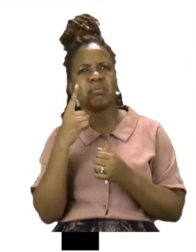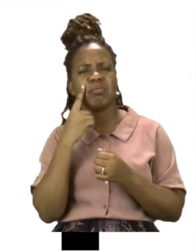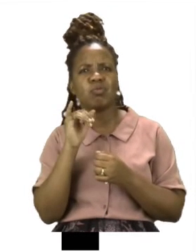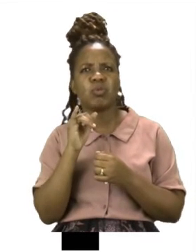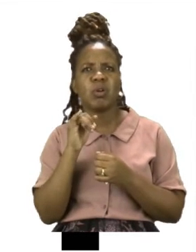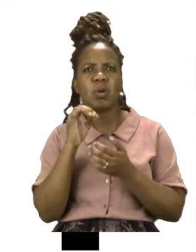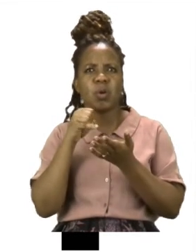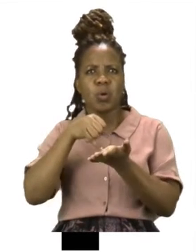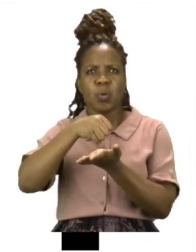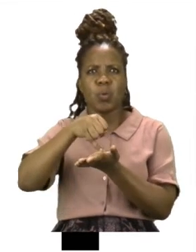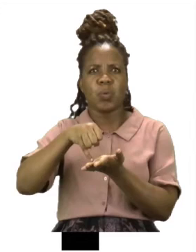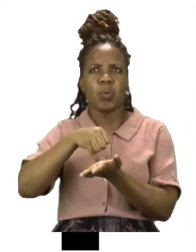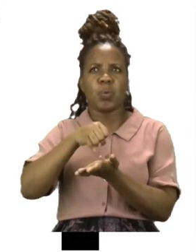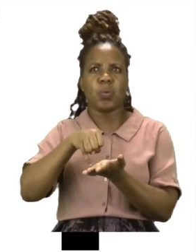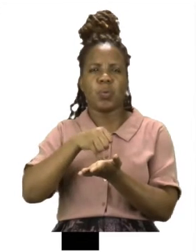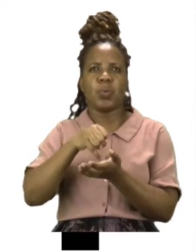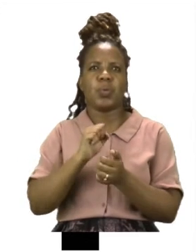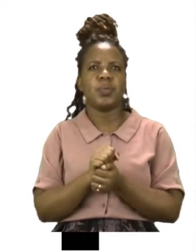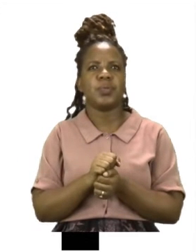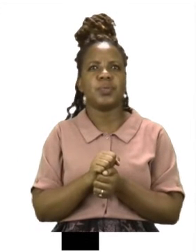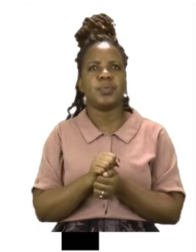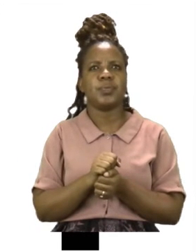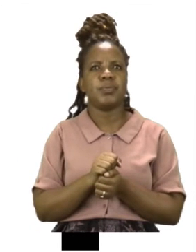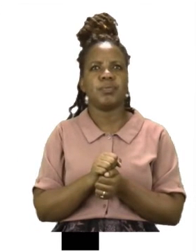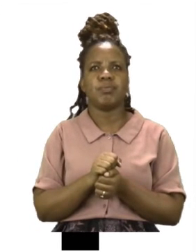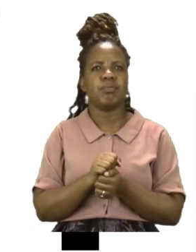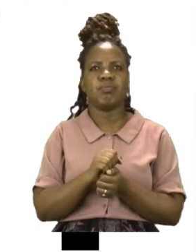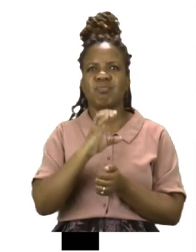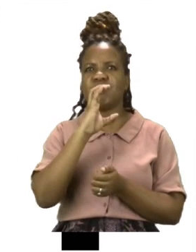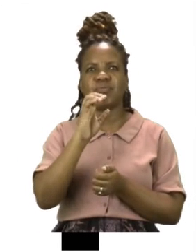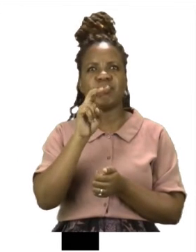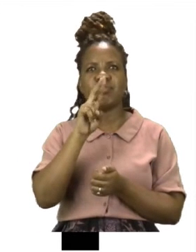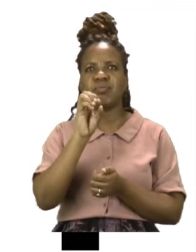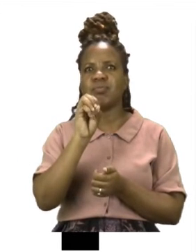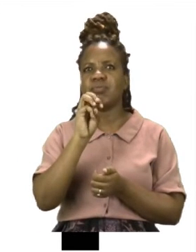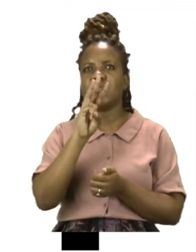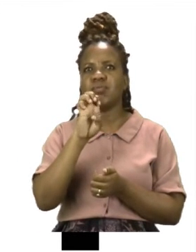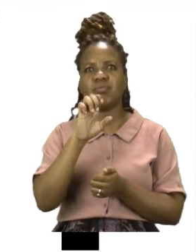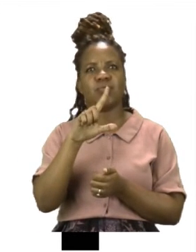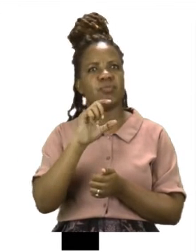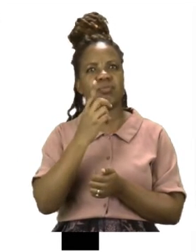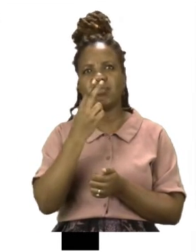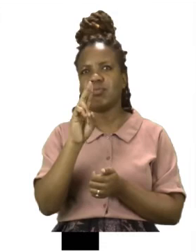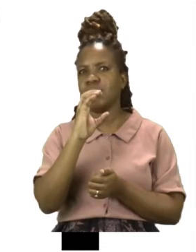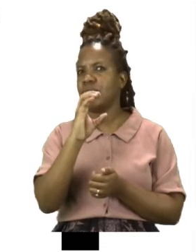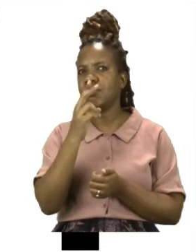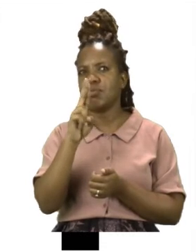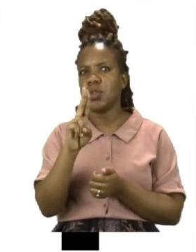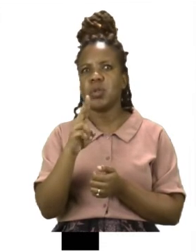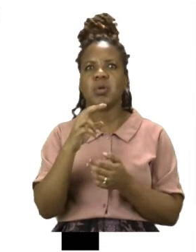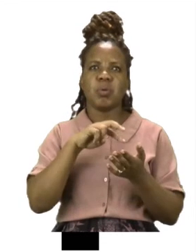is no vowel sound there, so that means that the word we're going to choose, the article we're going to choose